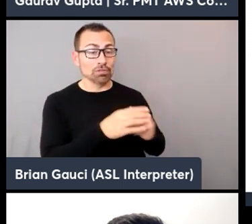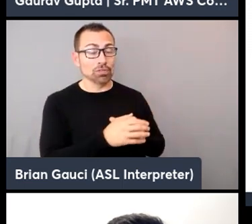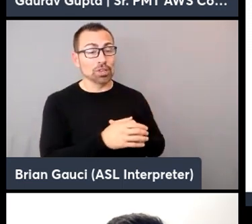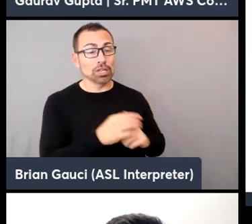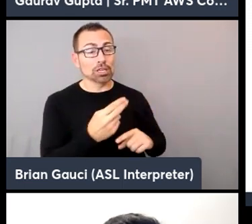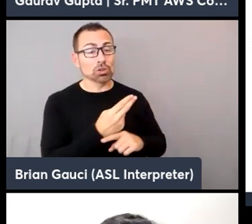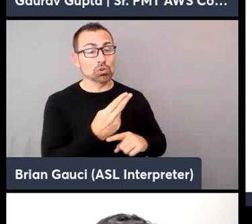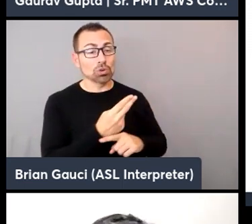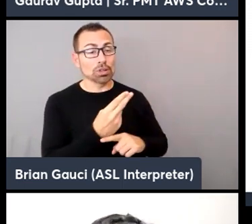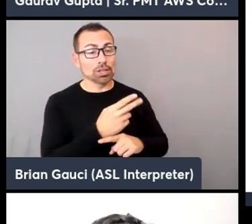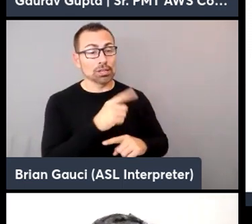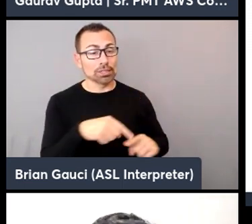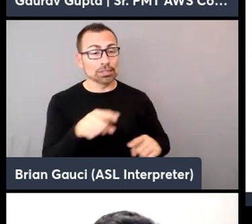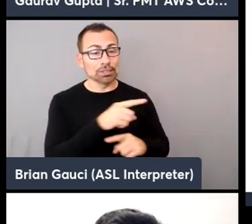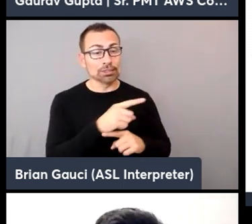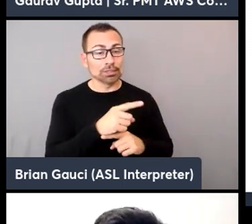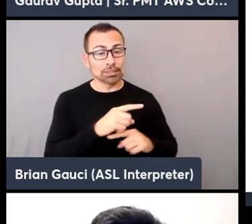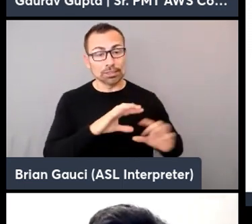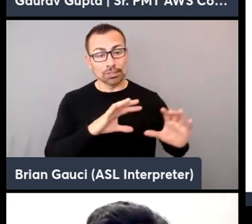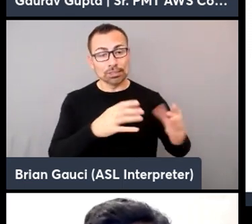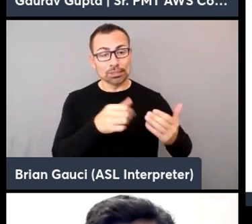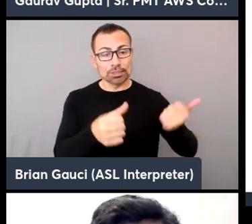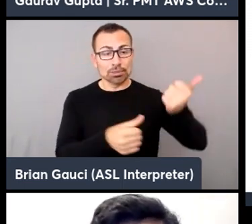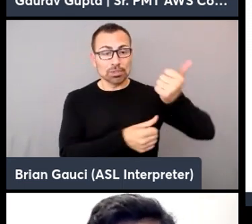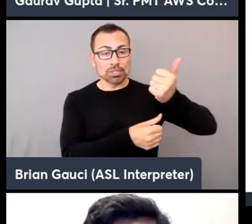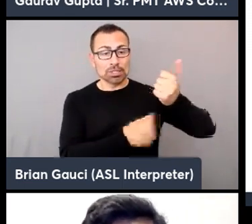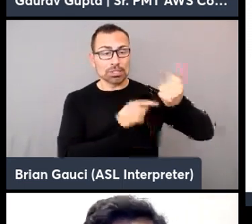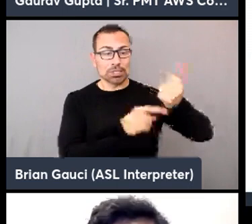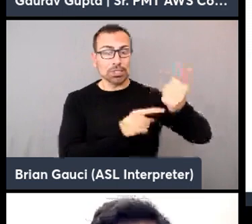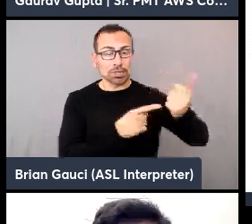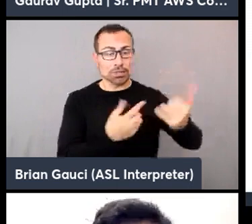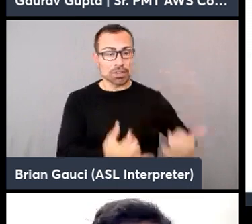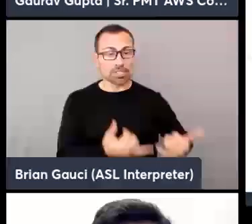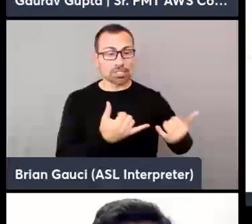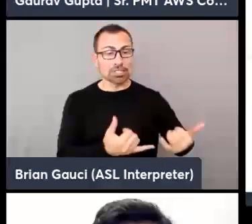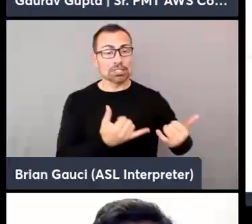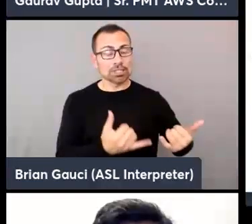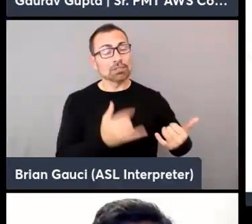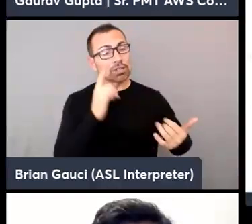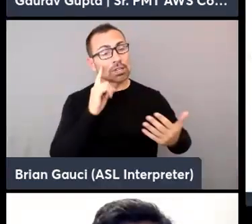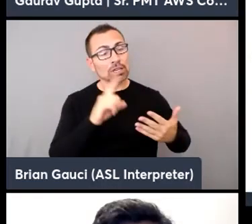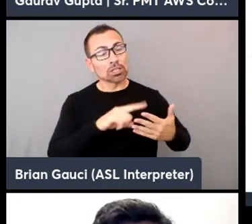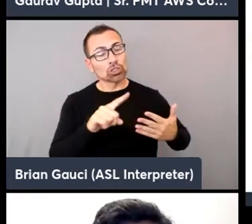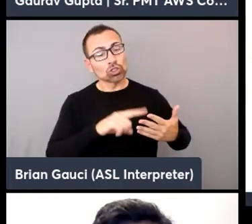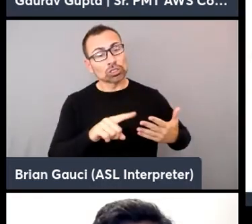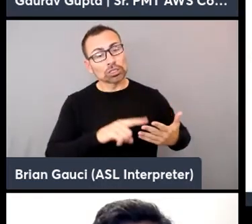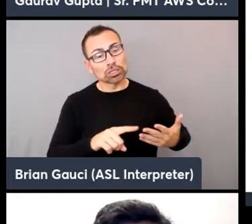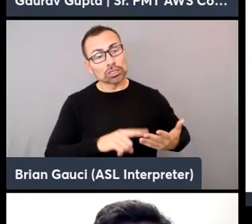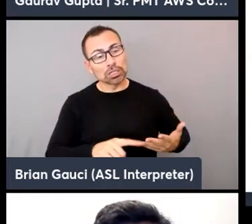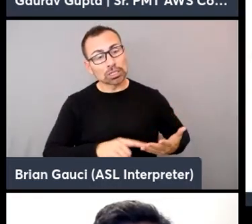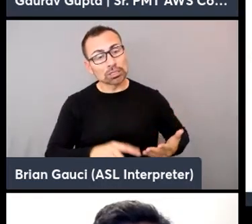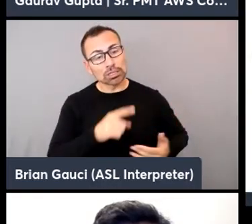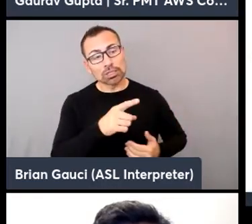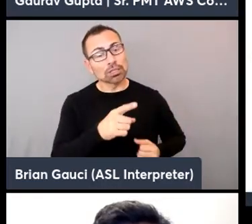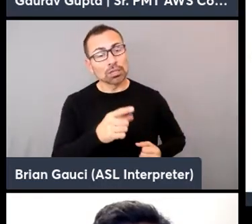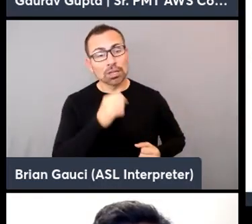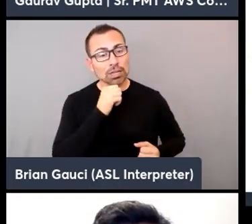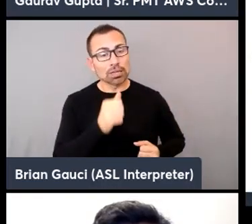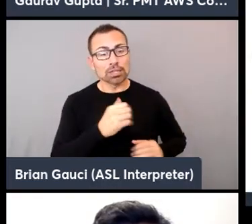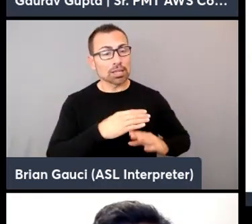the subset of existing config detected checks as proactive checks, and it does not